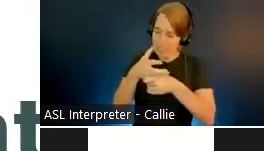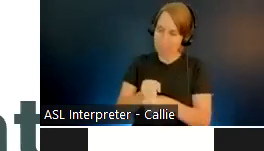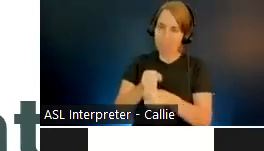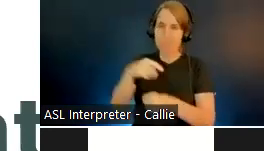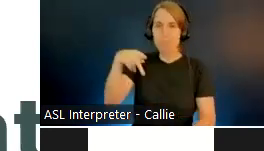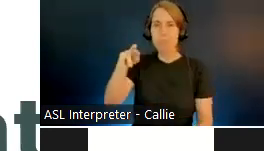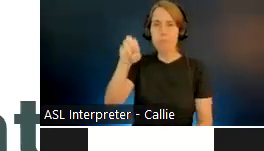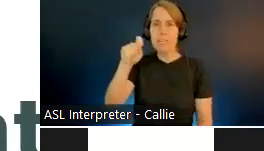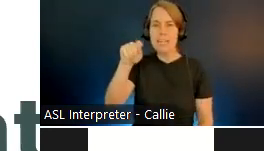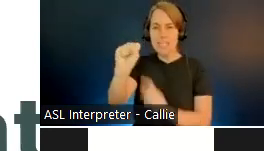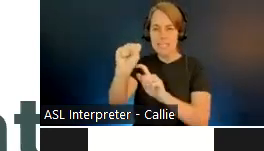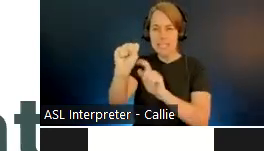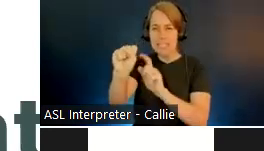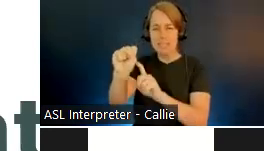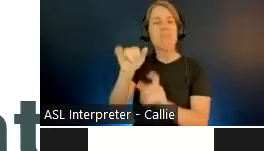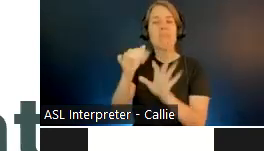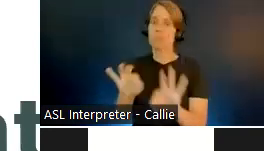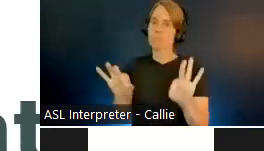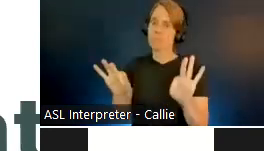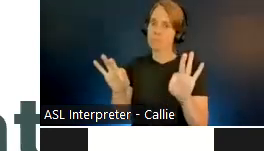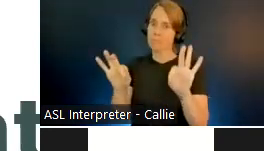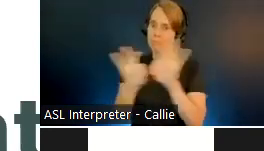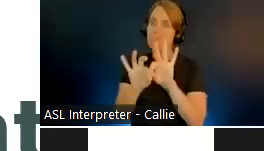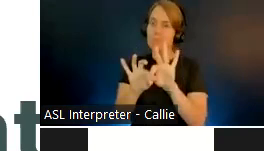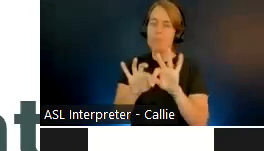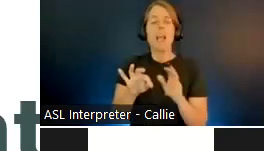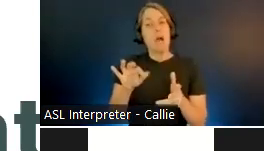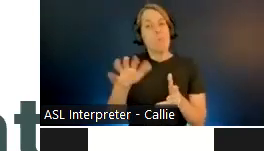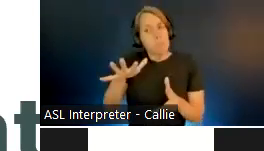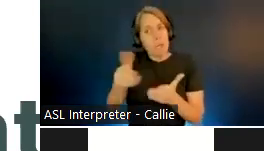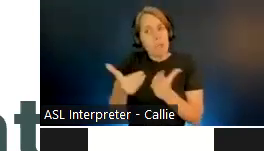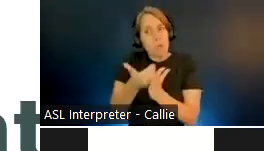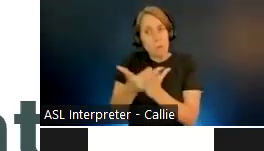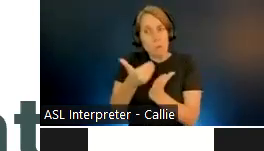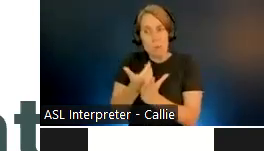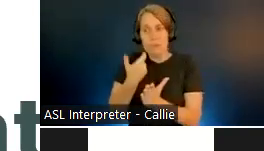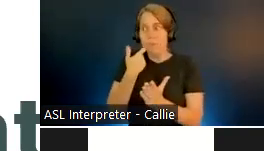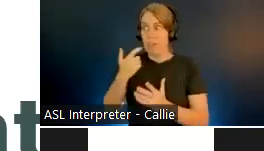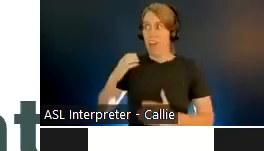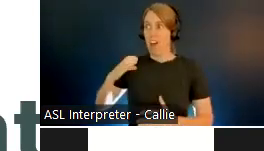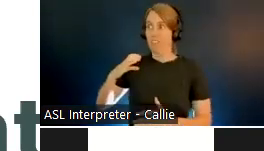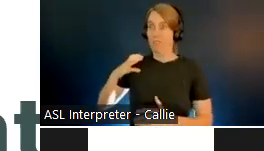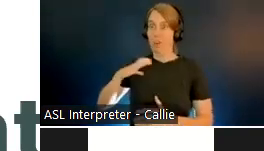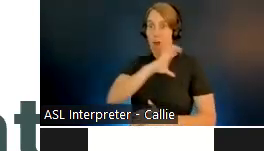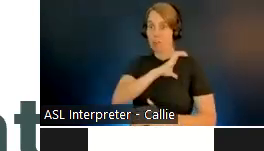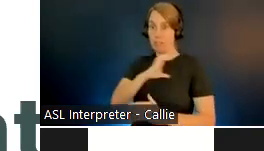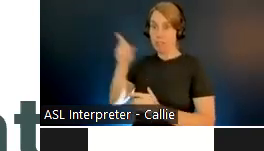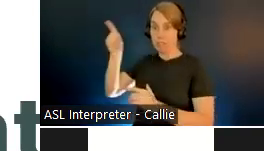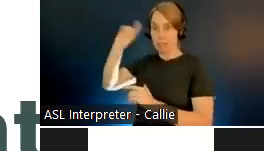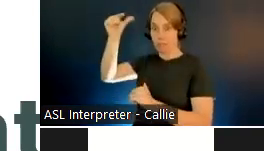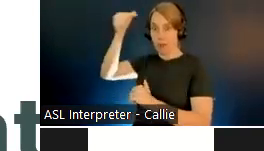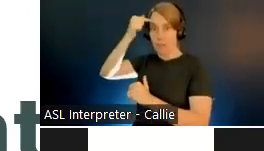important. There's something relatively new. Congress thought it was so important, it required each